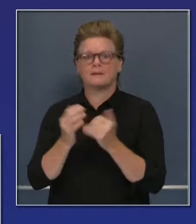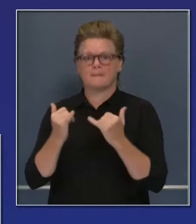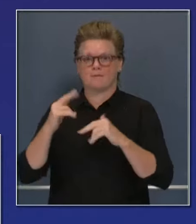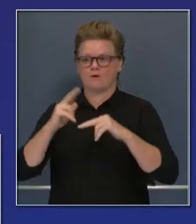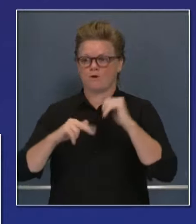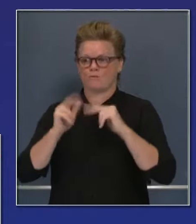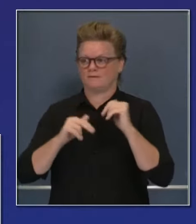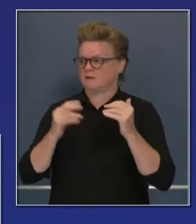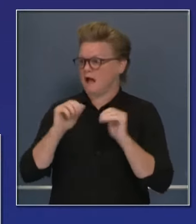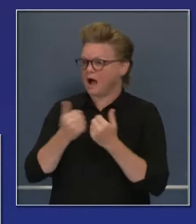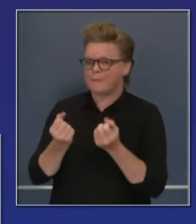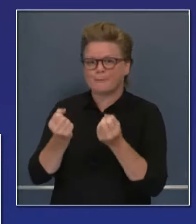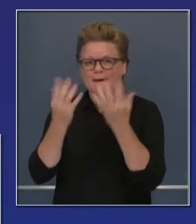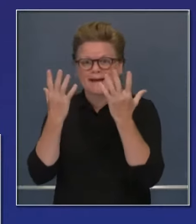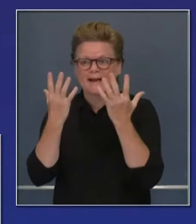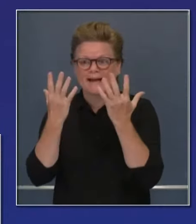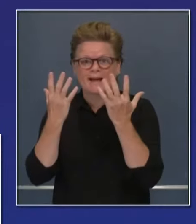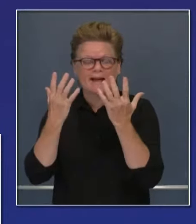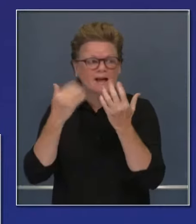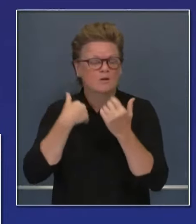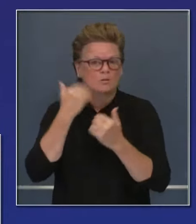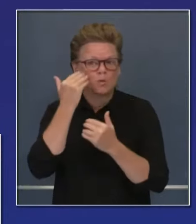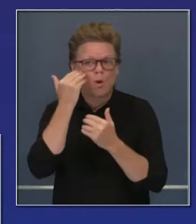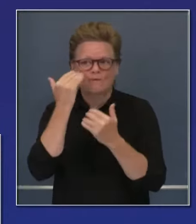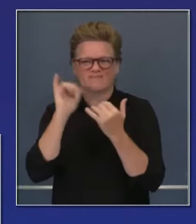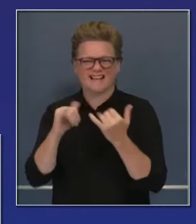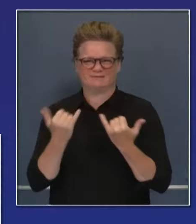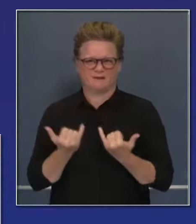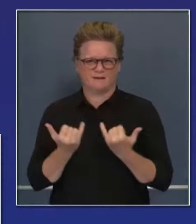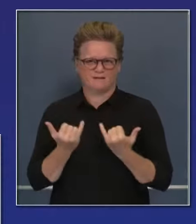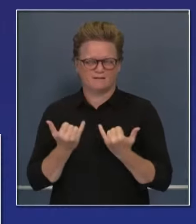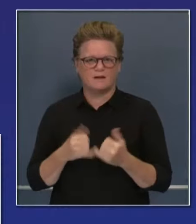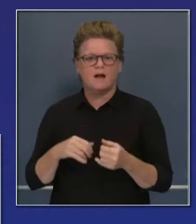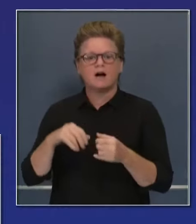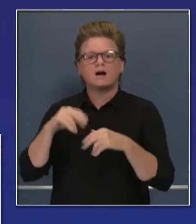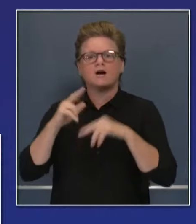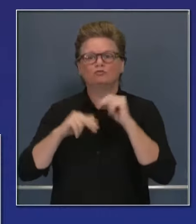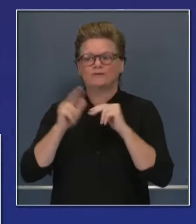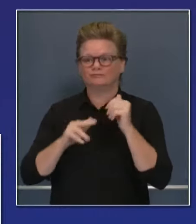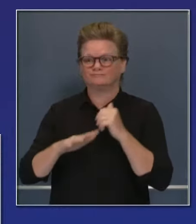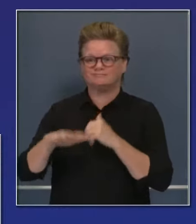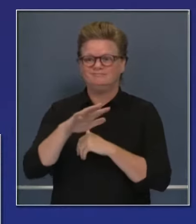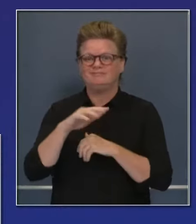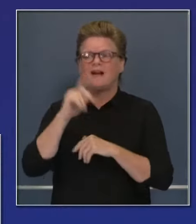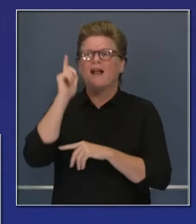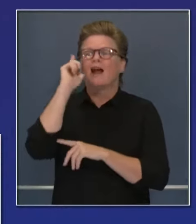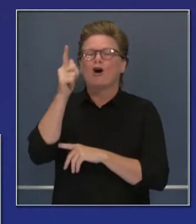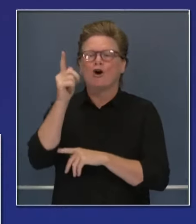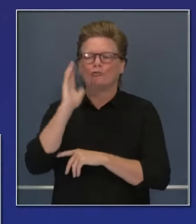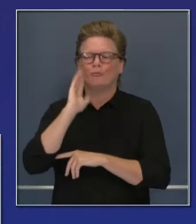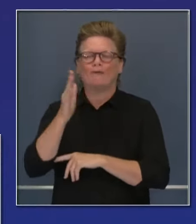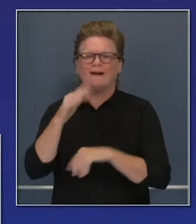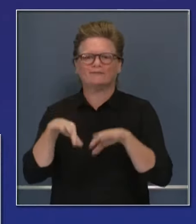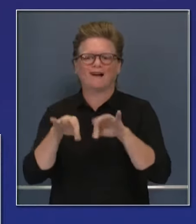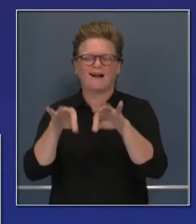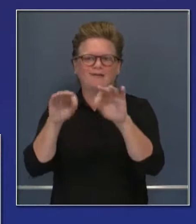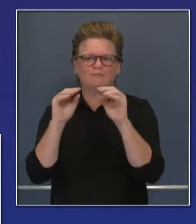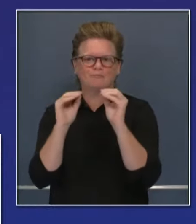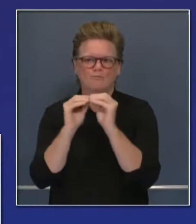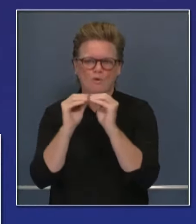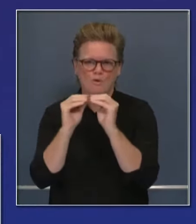3,400 structures that have been destroyed. We know that number is an undercount as we repopulate areas as the smoke